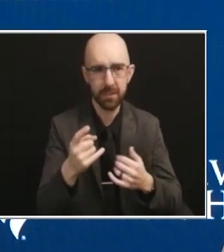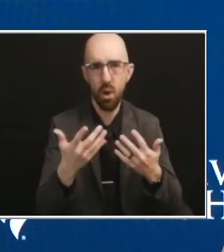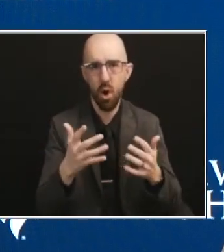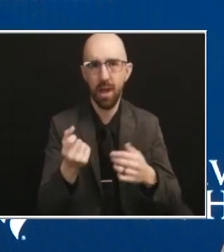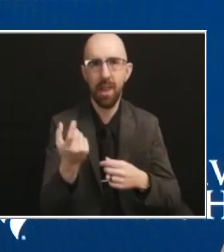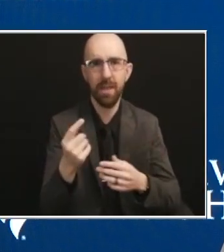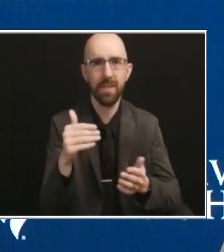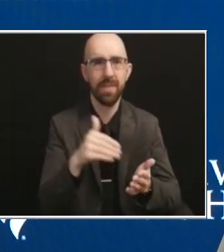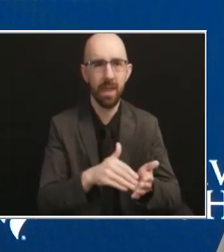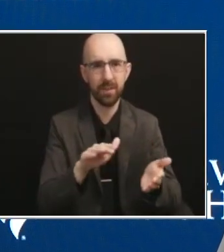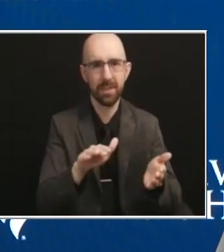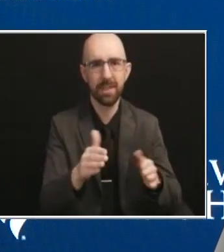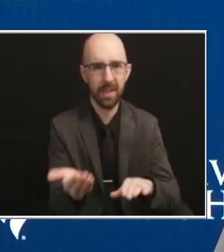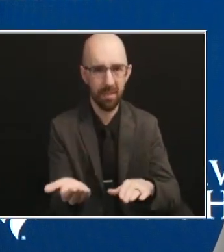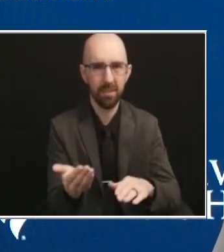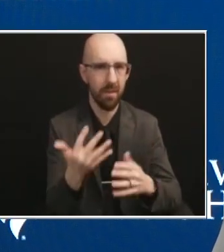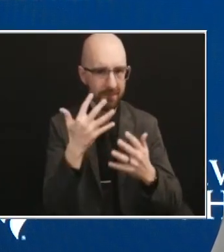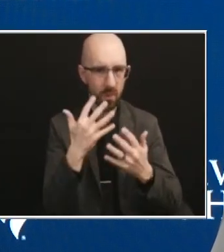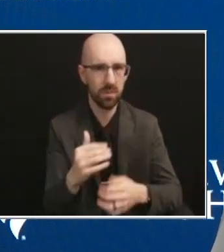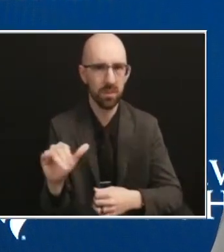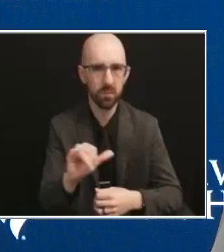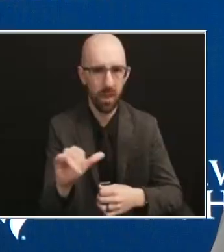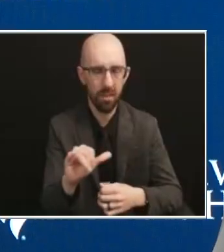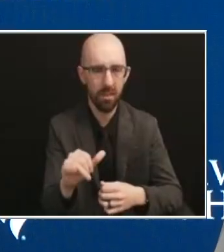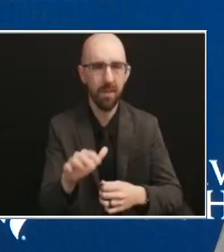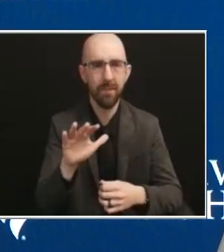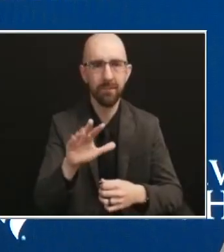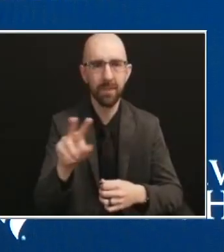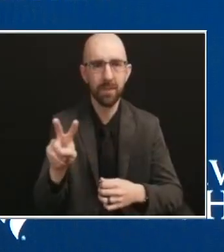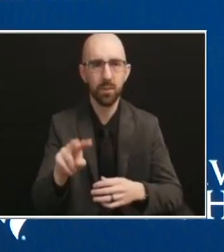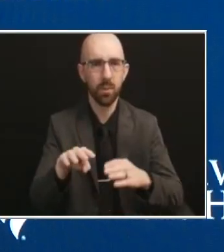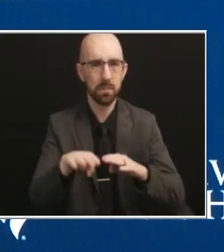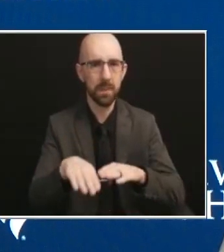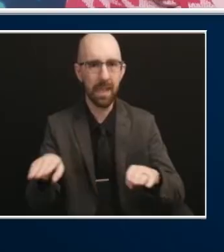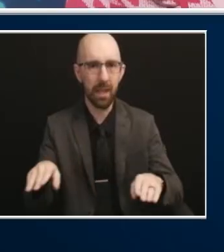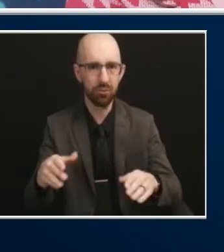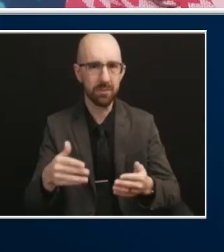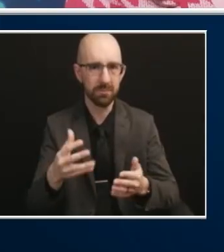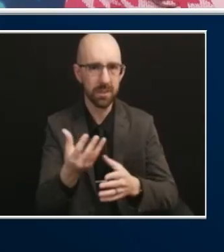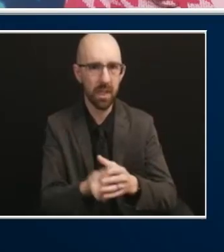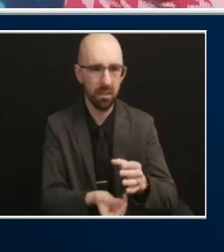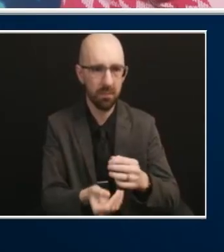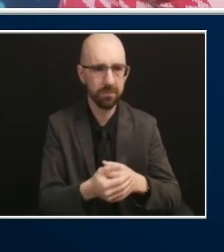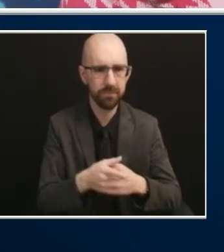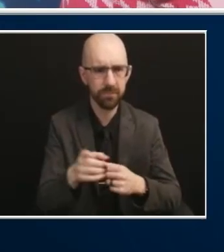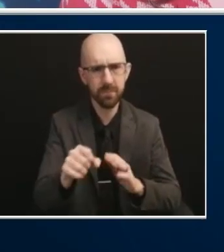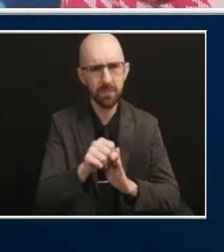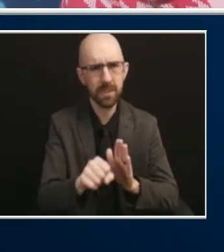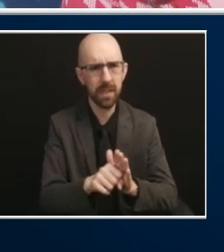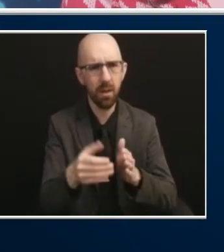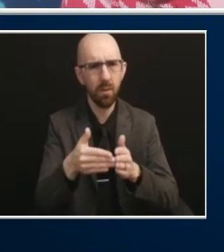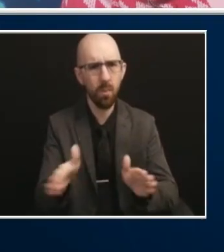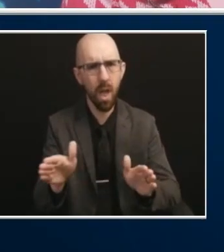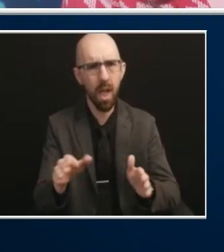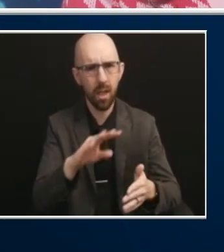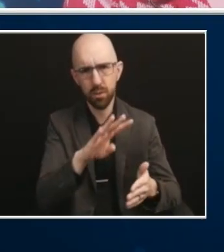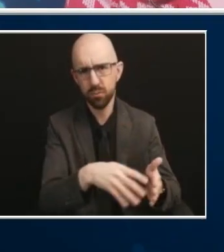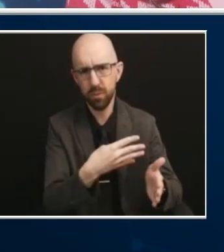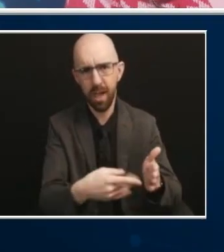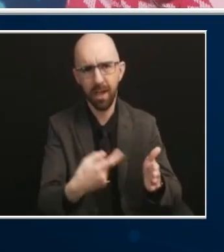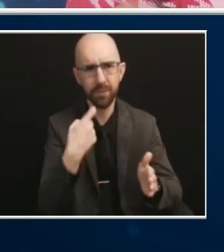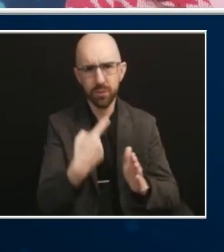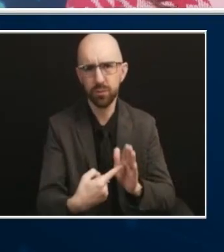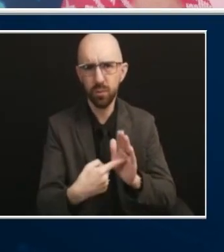and unfortunately as well, 52 pediatric deaths. So that was a statewide graph that we just showed. How is it